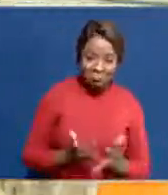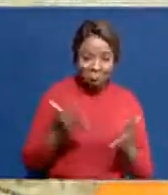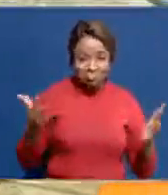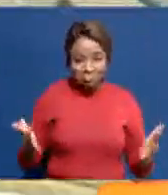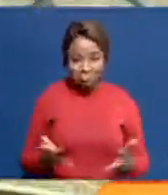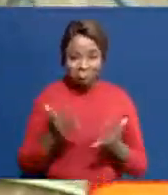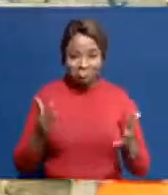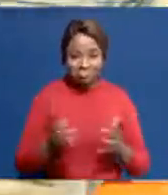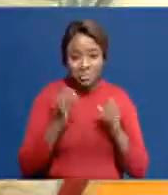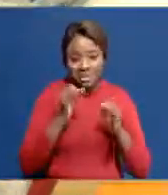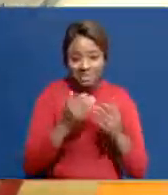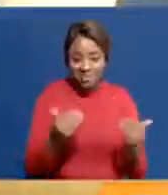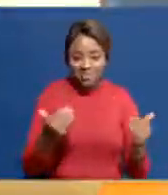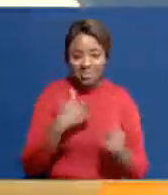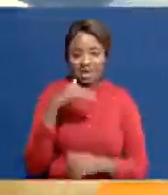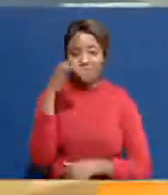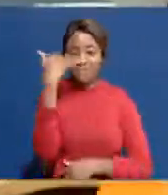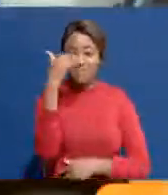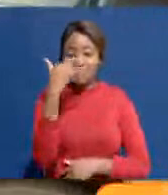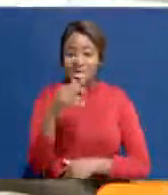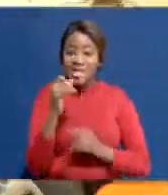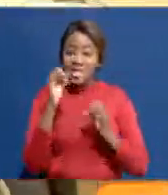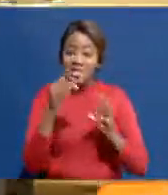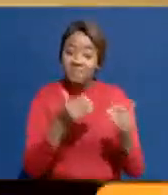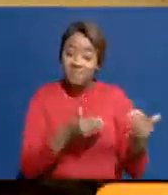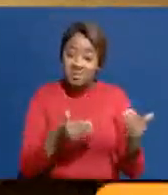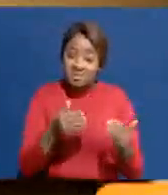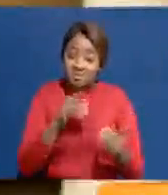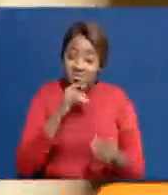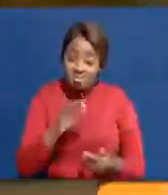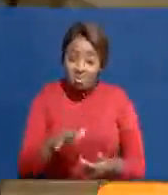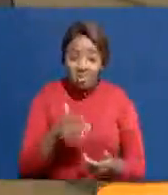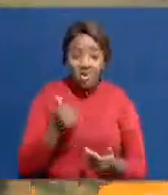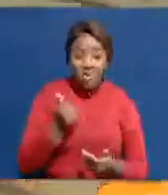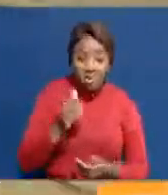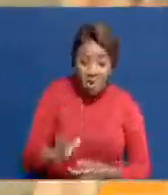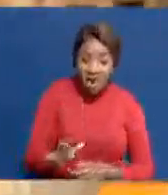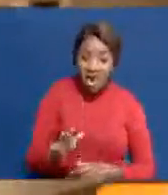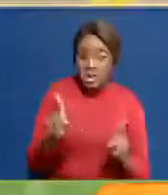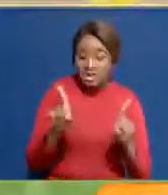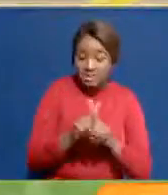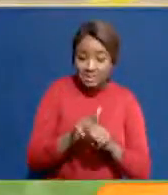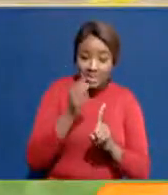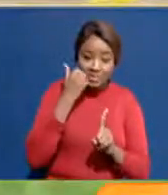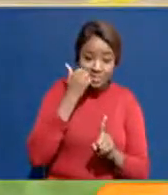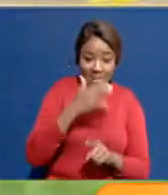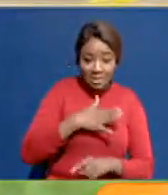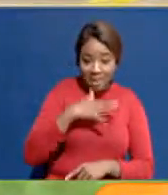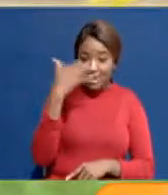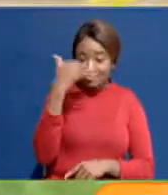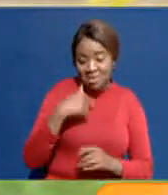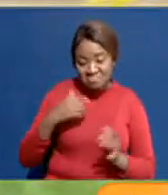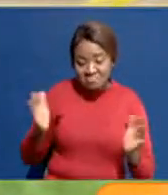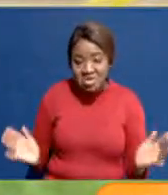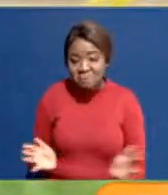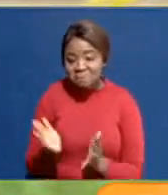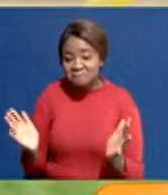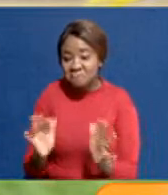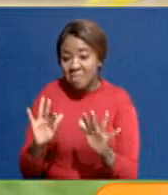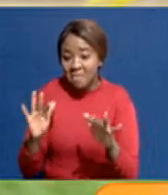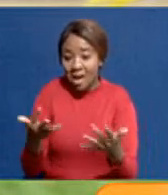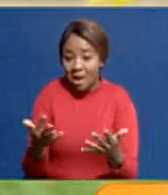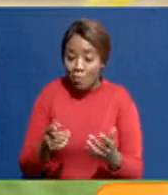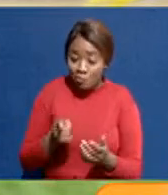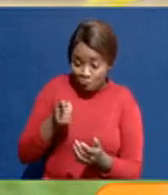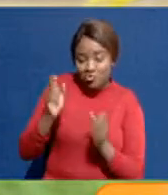with ASD. The child who is younger than me, who has the same condition, I can encourage them that they